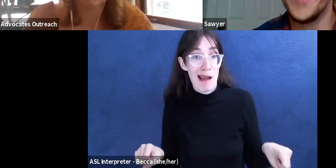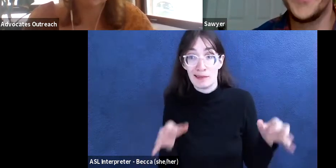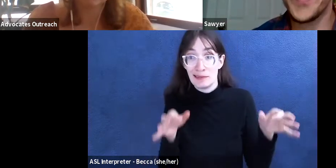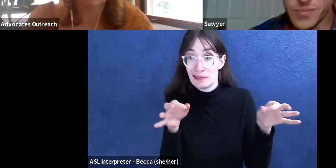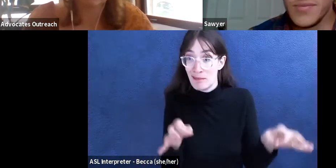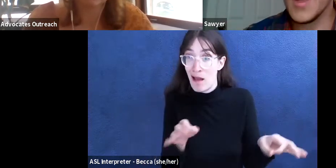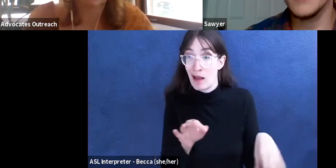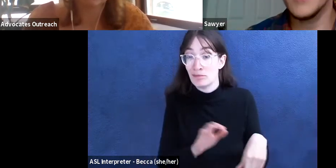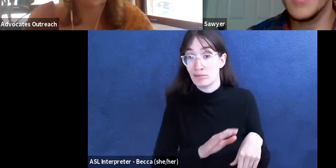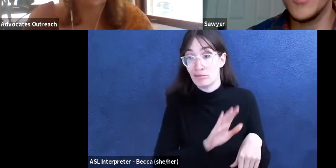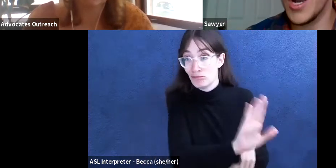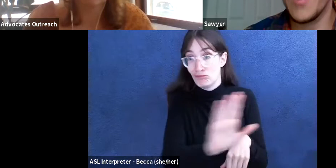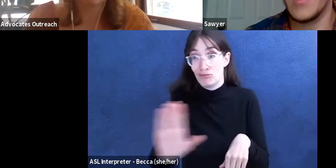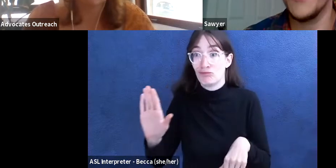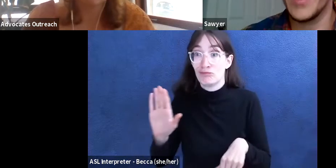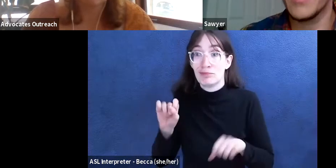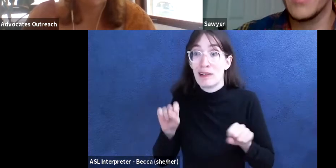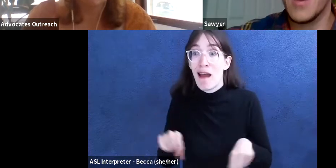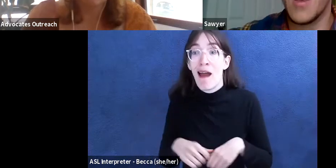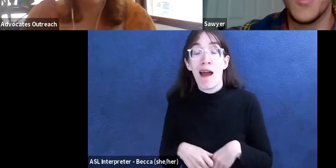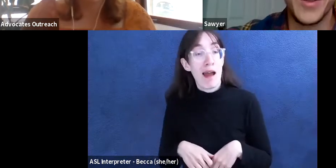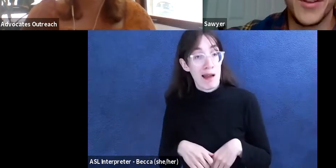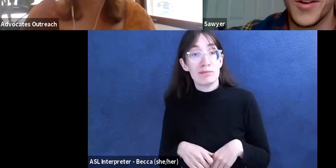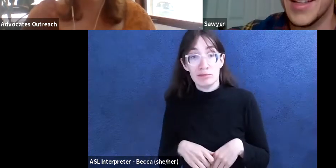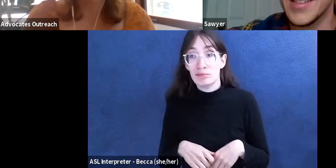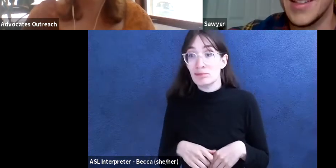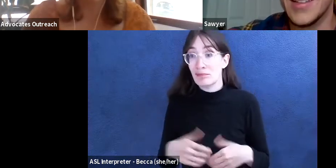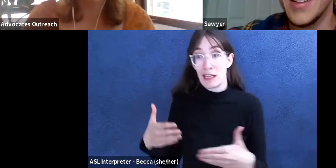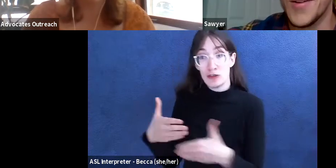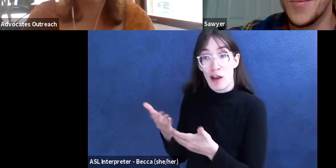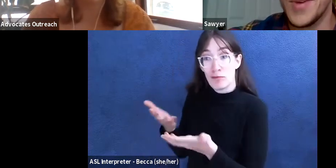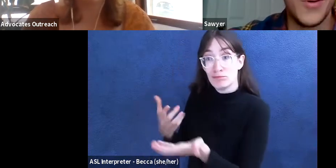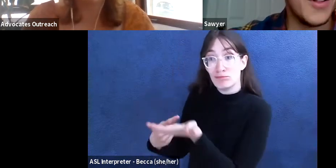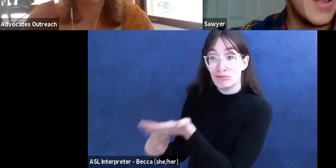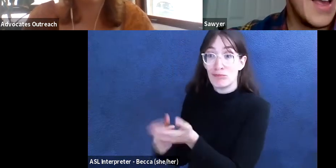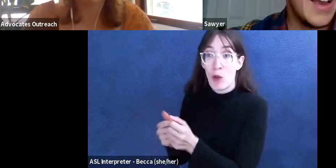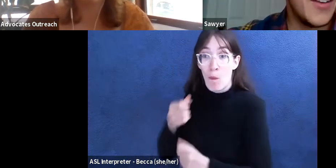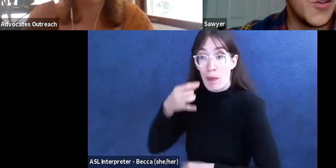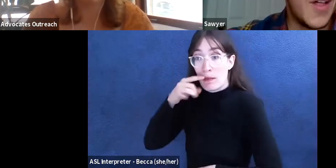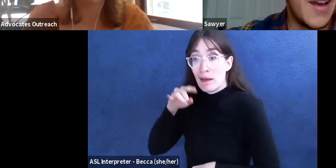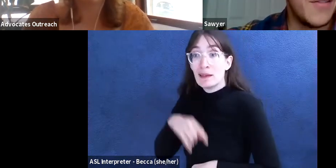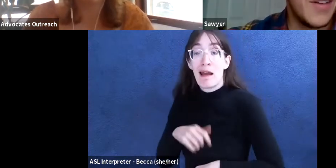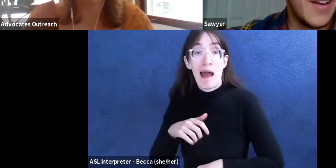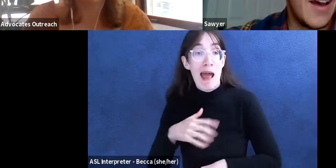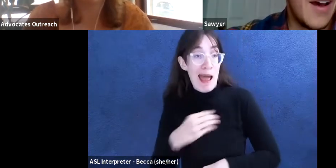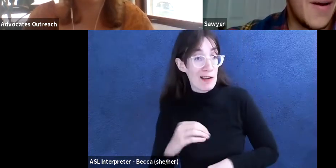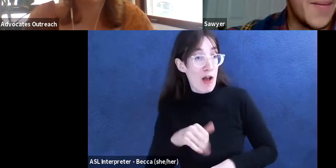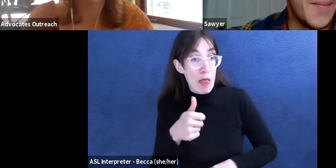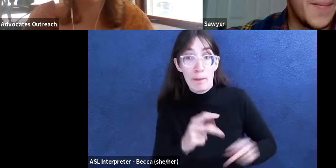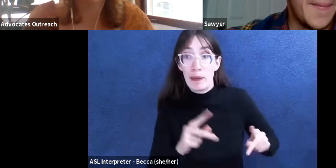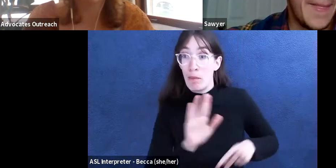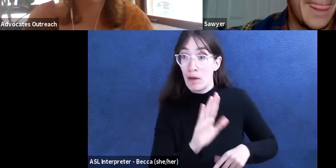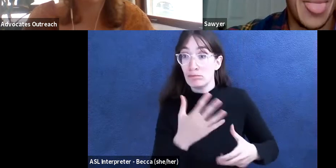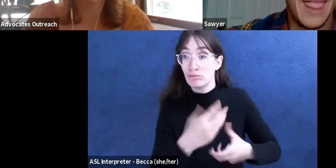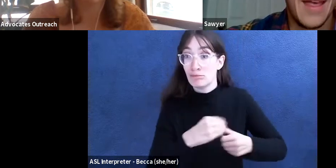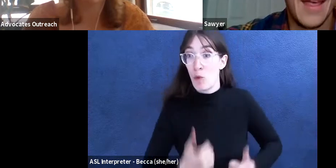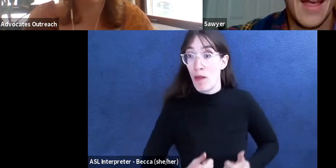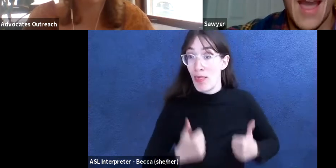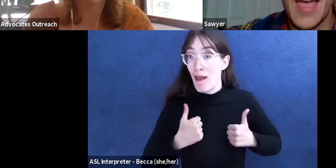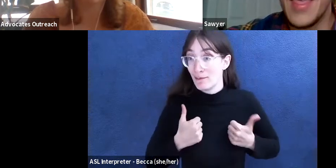good. Yes. Yes, they are. All right. So when thinking about